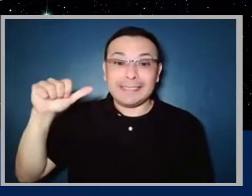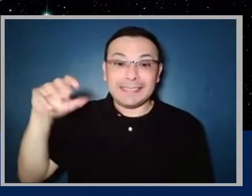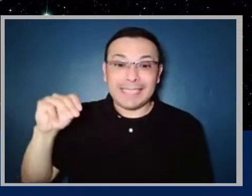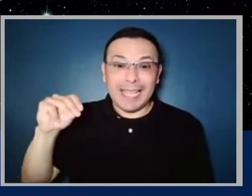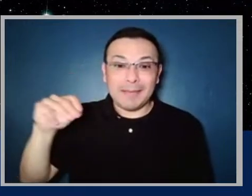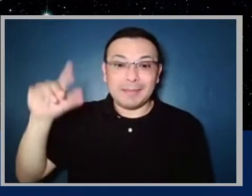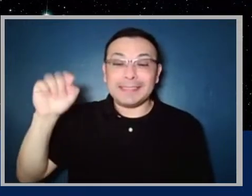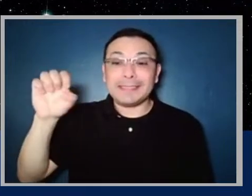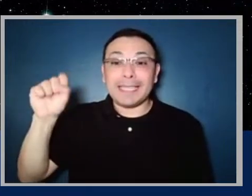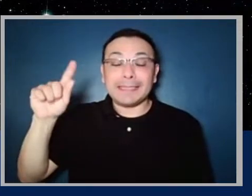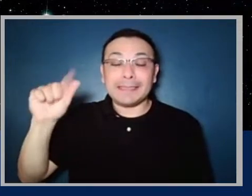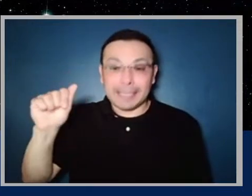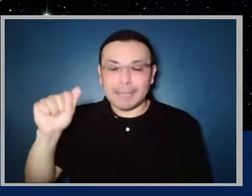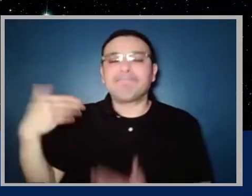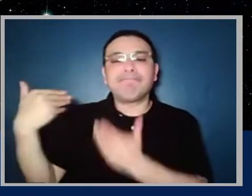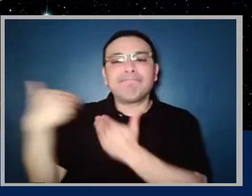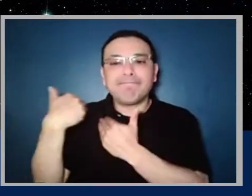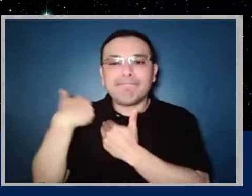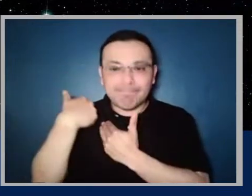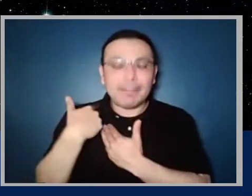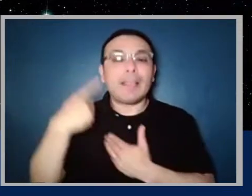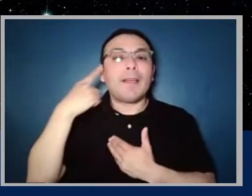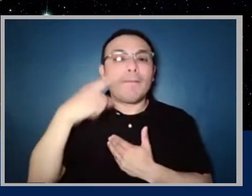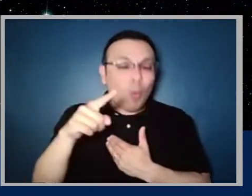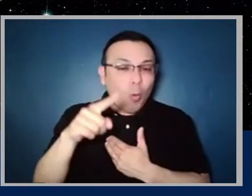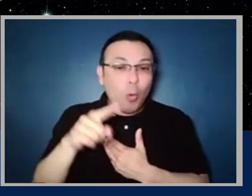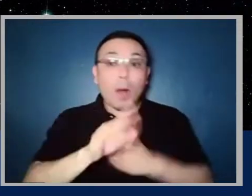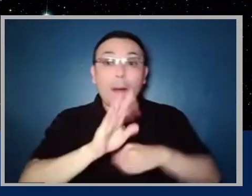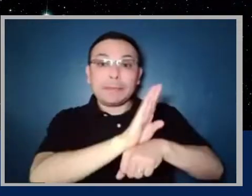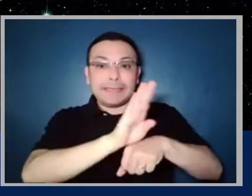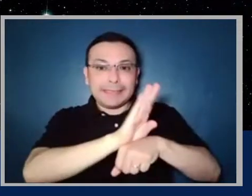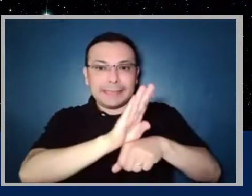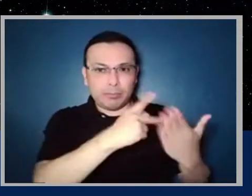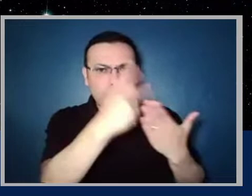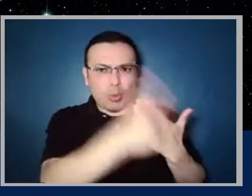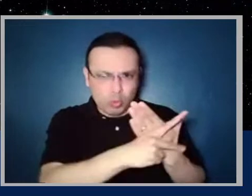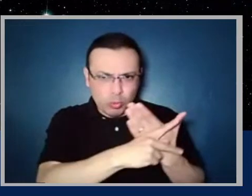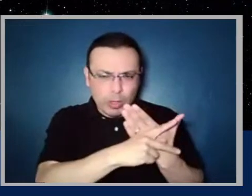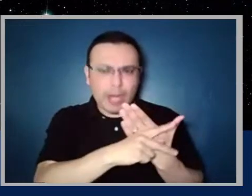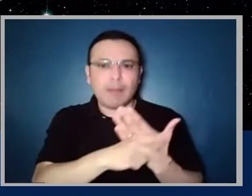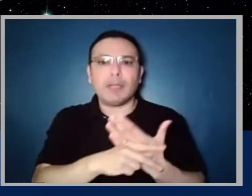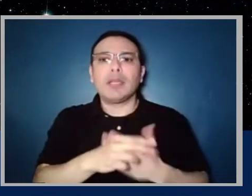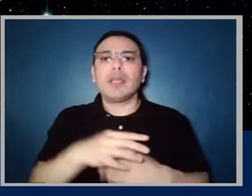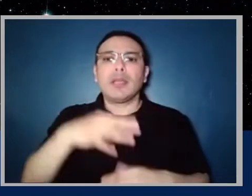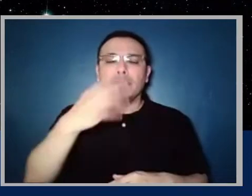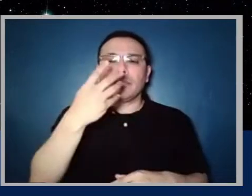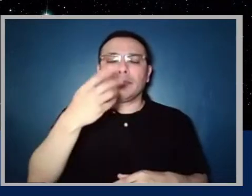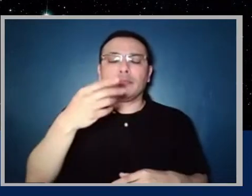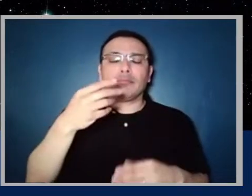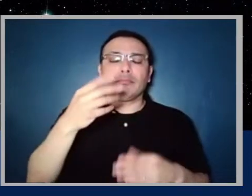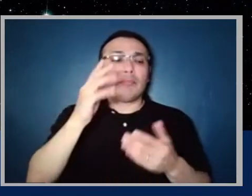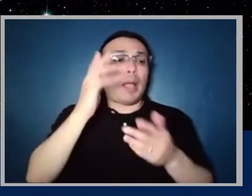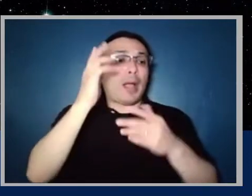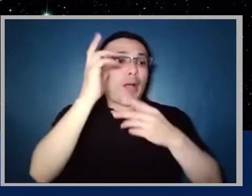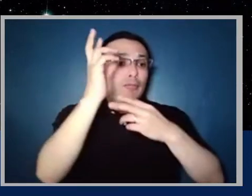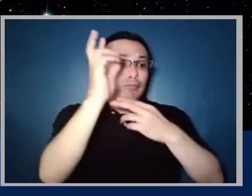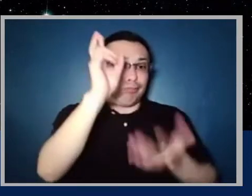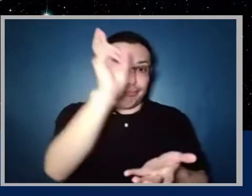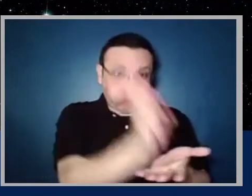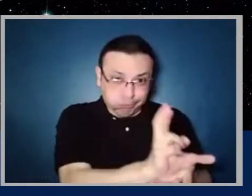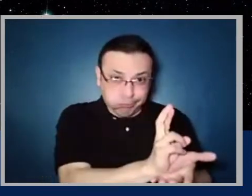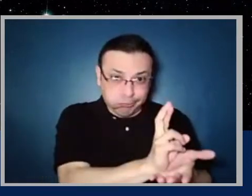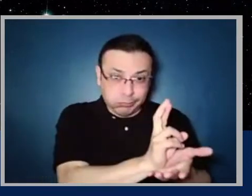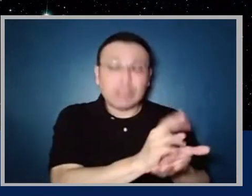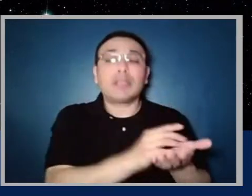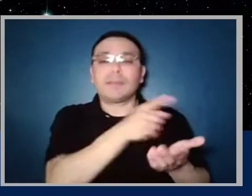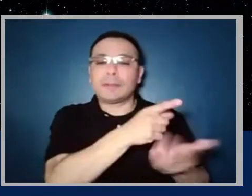NASA Recovery Director and SpaceX lead for Commercial Crew Program. So she's responsible for the astronaut recovery missions during crewed returns